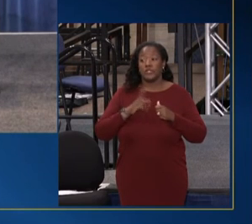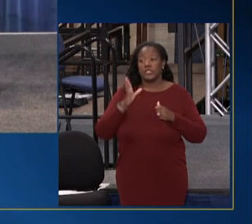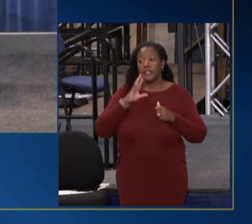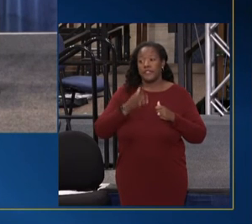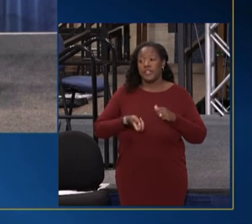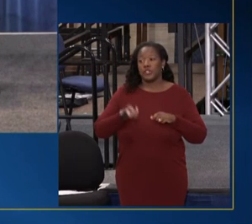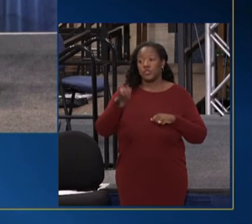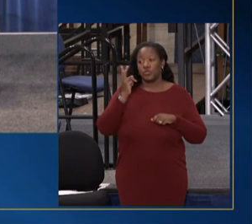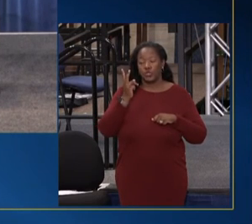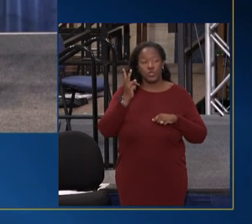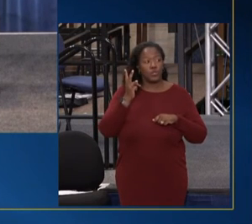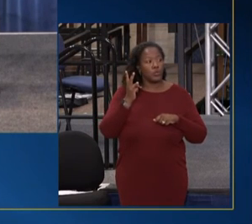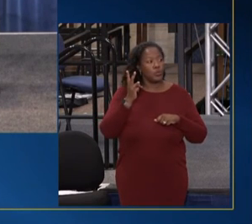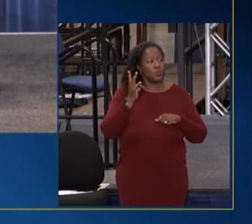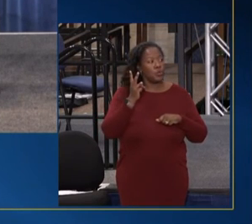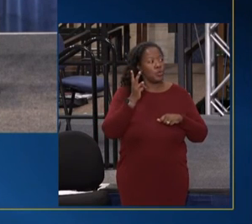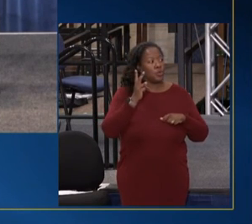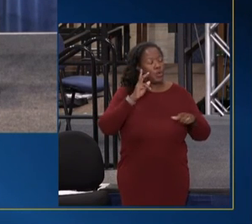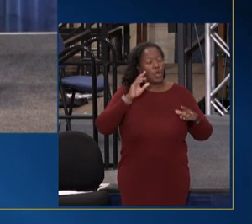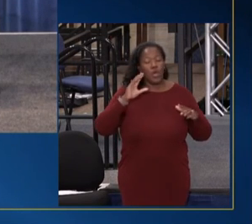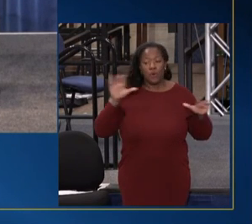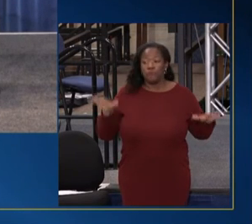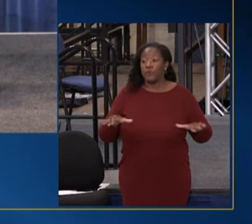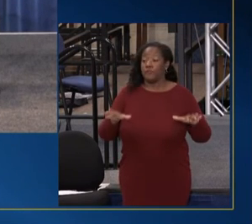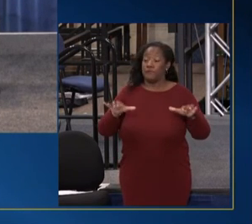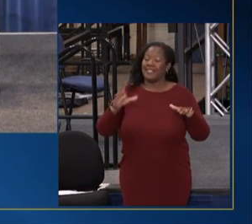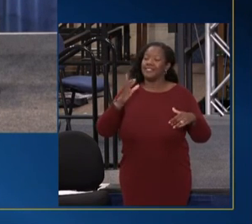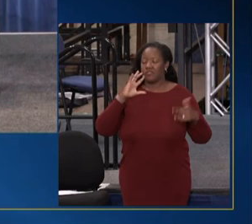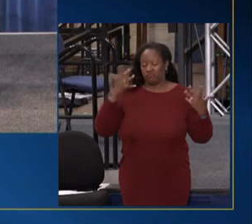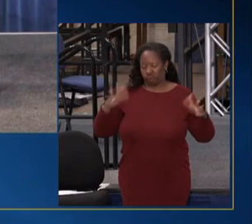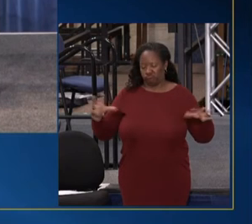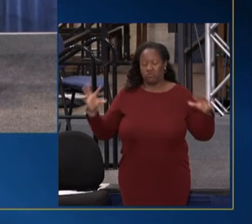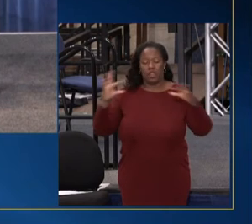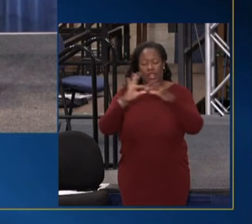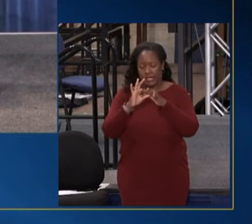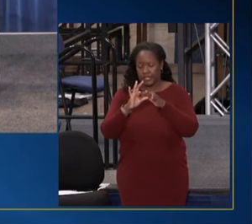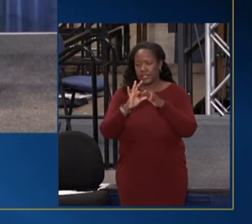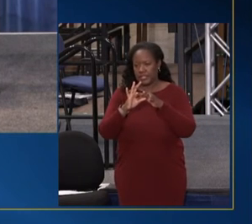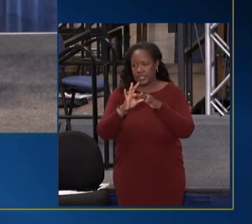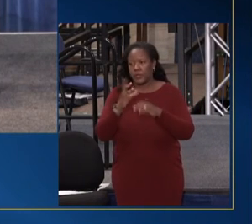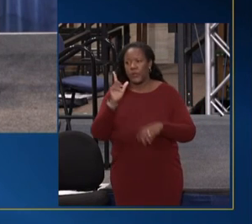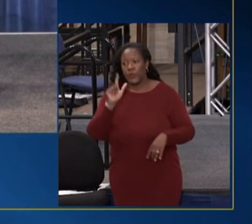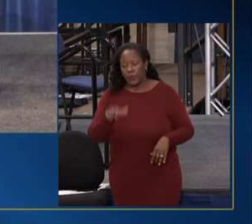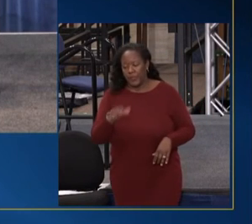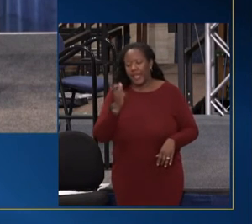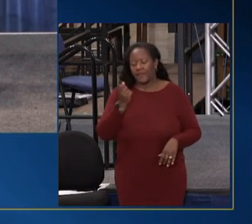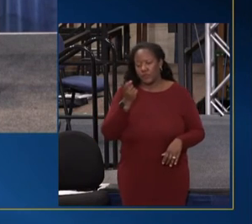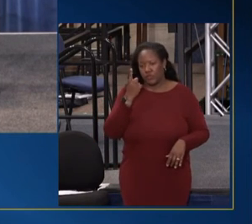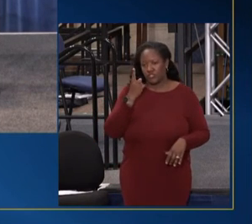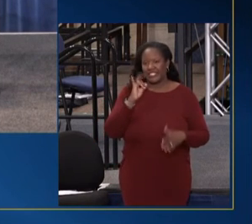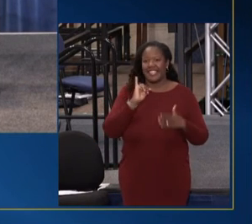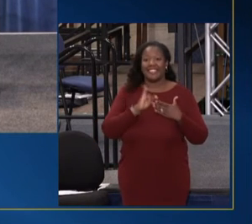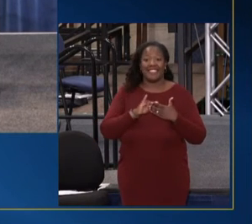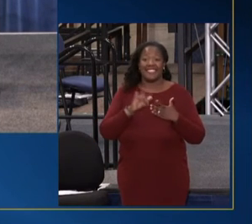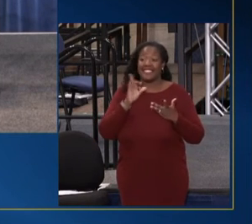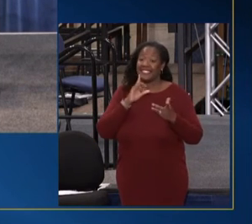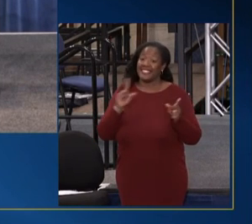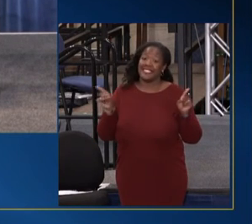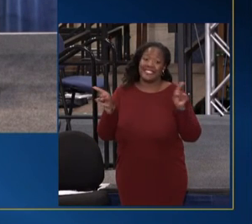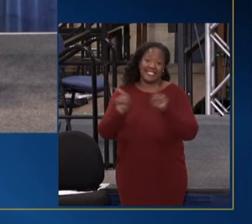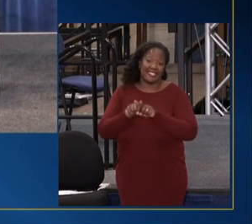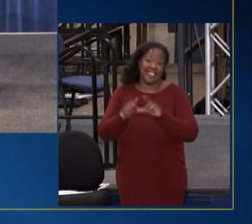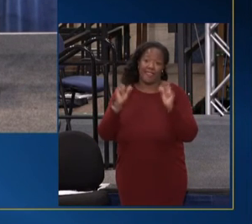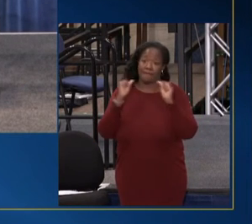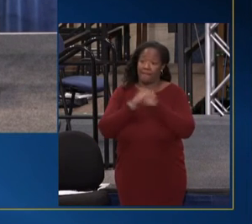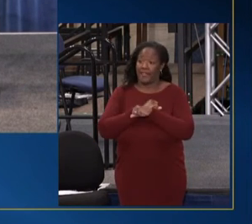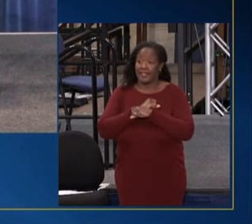two movements are inextricably linked, right? And we have to understand that these are the same fight. You know,